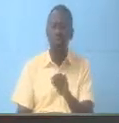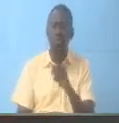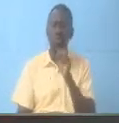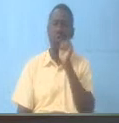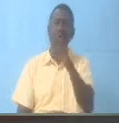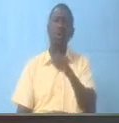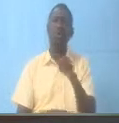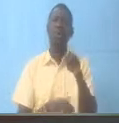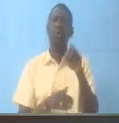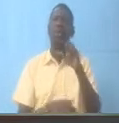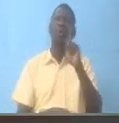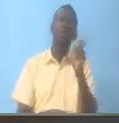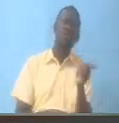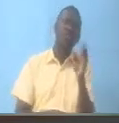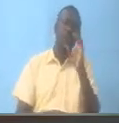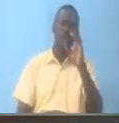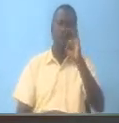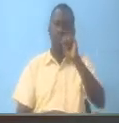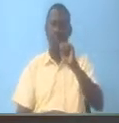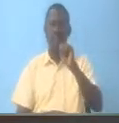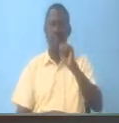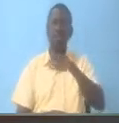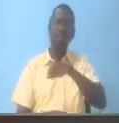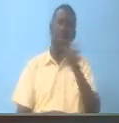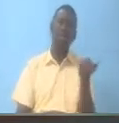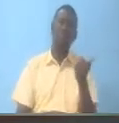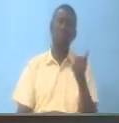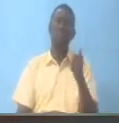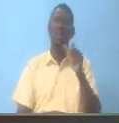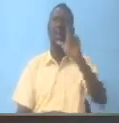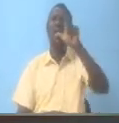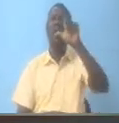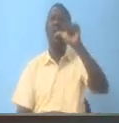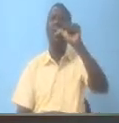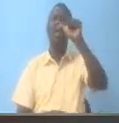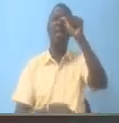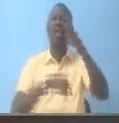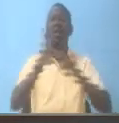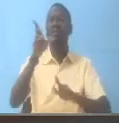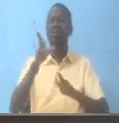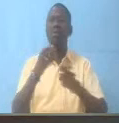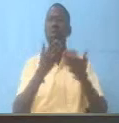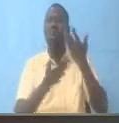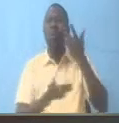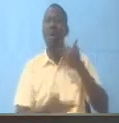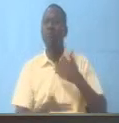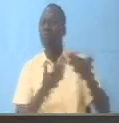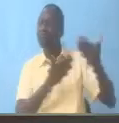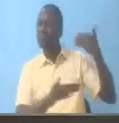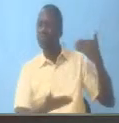nga def sa GCE ak A levels? Can't remember now, but I think it must have been in the